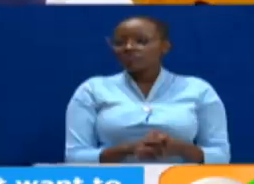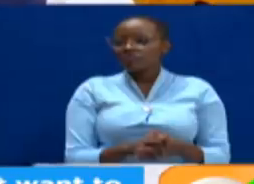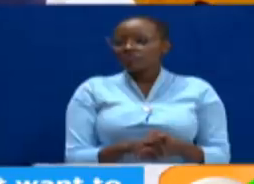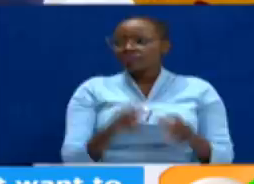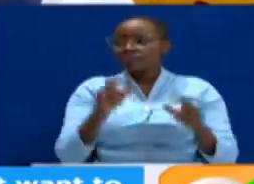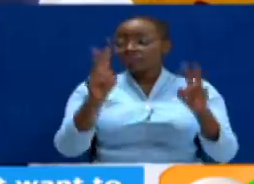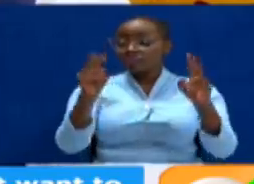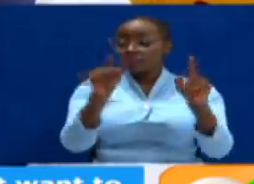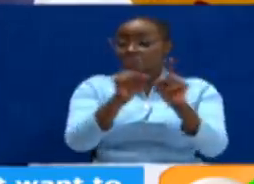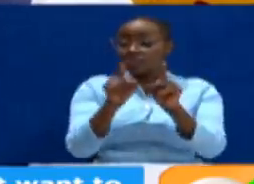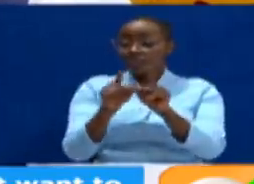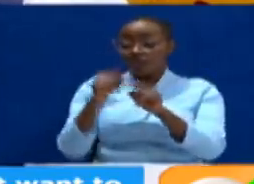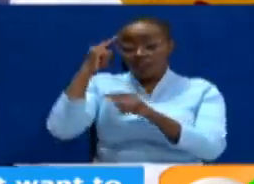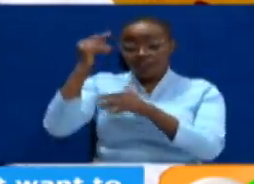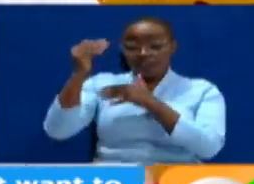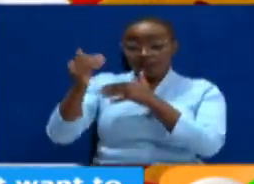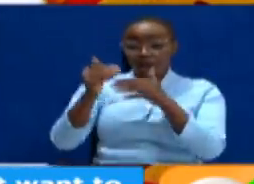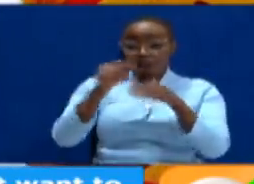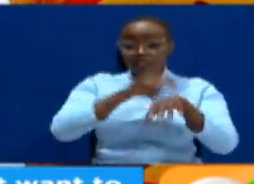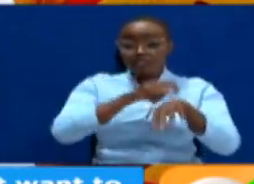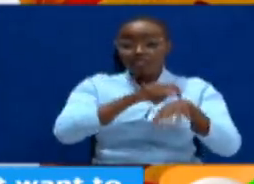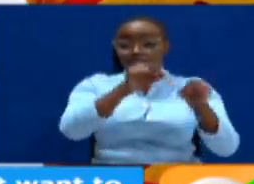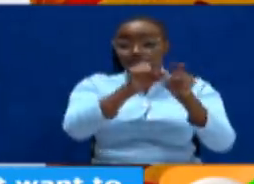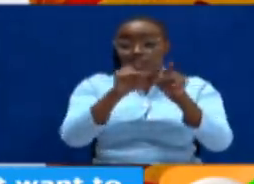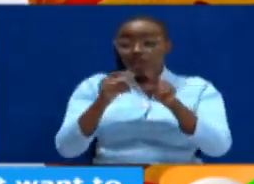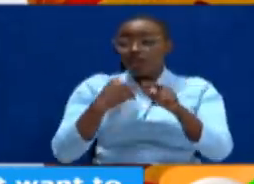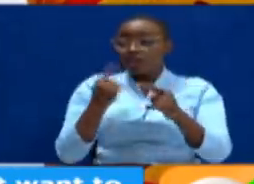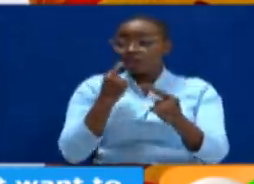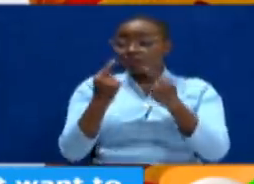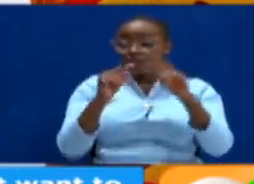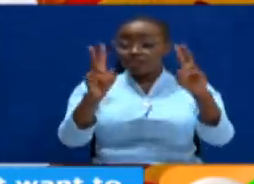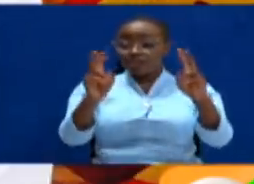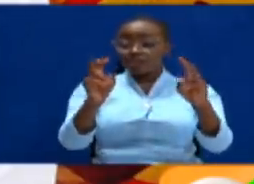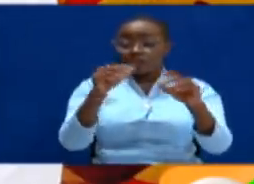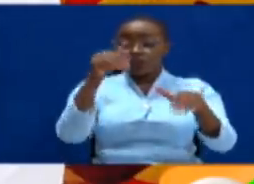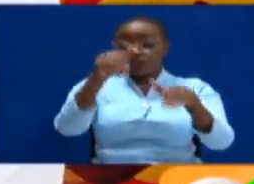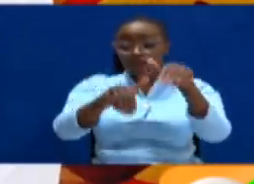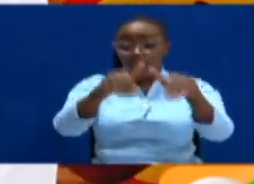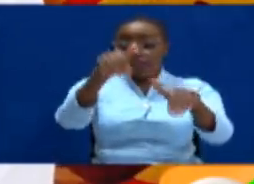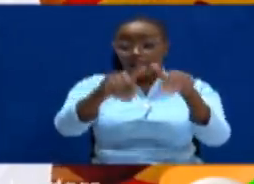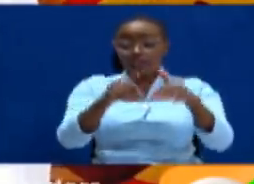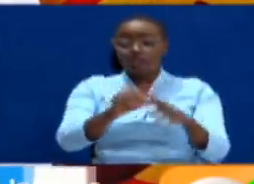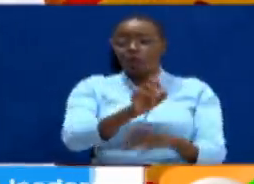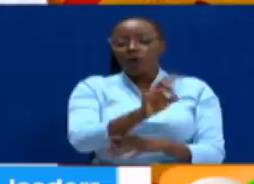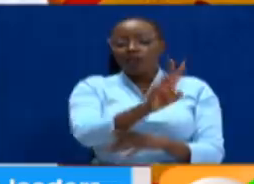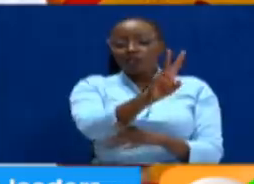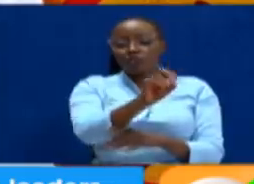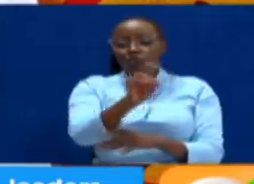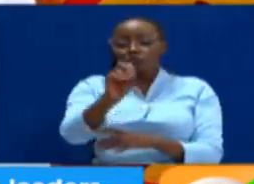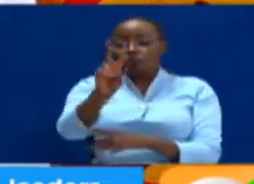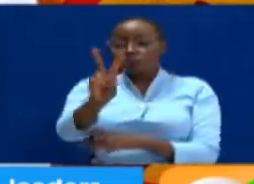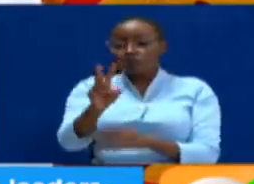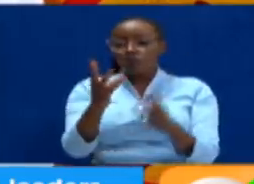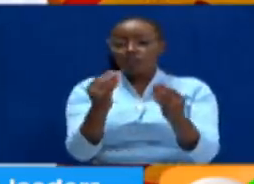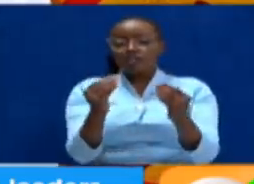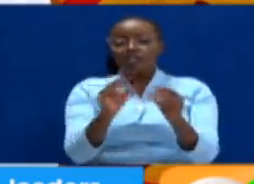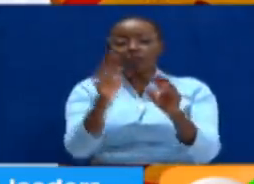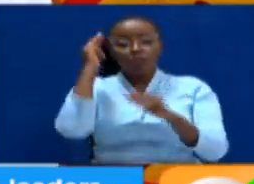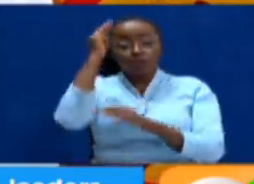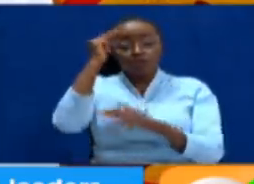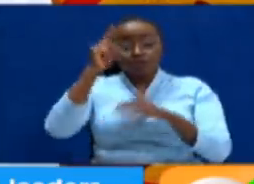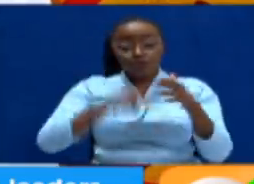issues? I think the closest time we came to discussing issues in elections was in 2002, mm-hmm, and for the simple reason